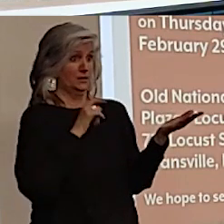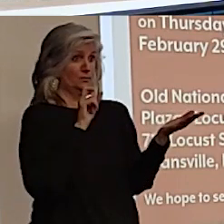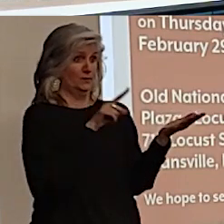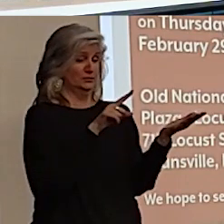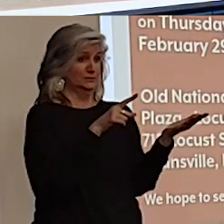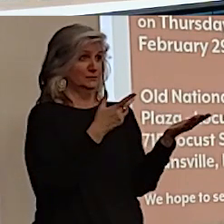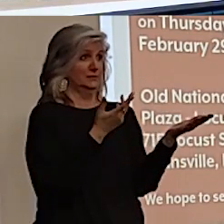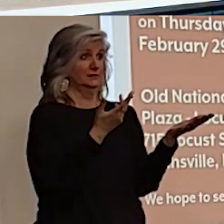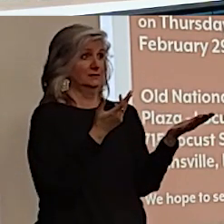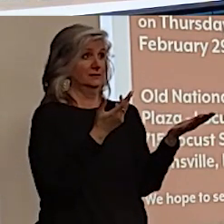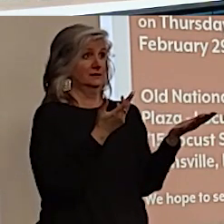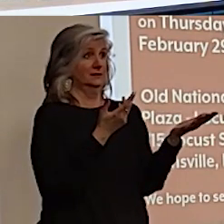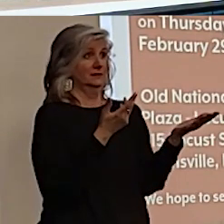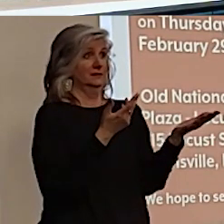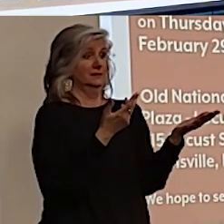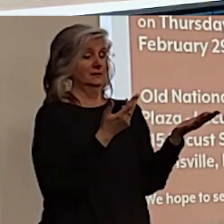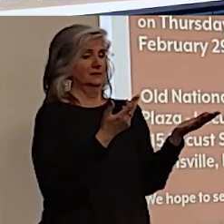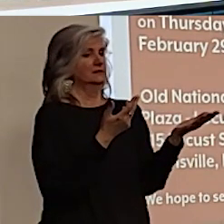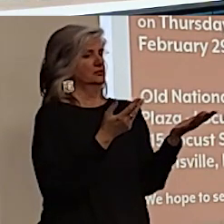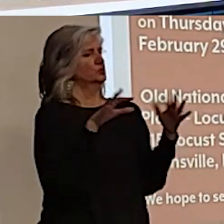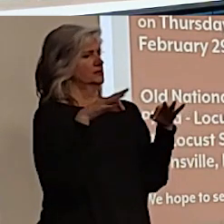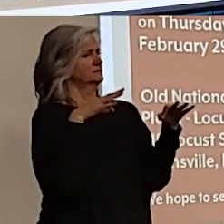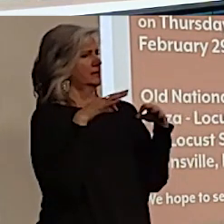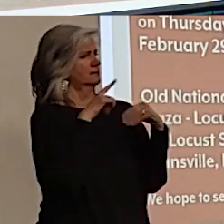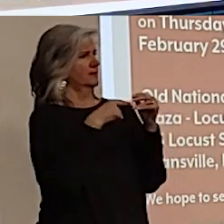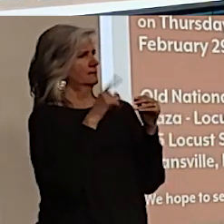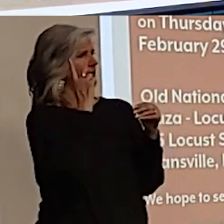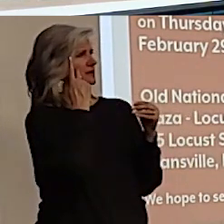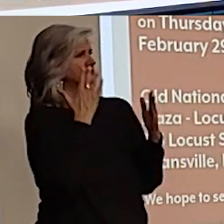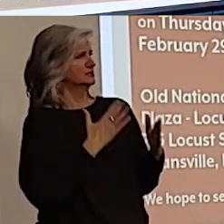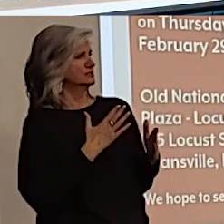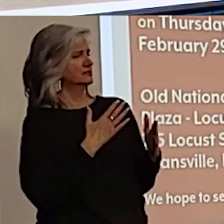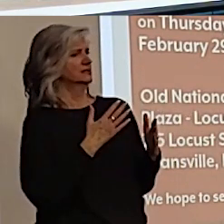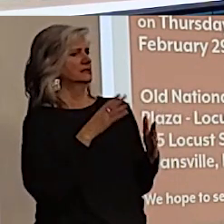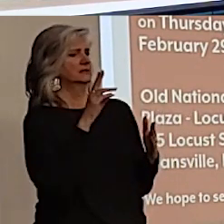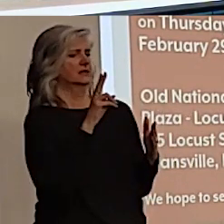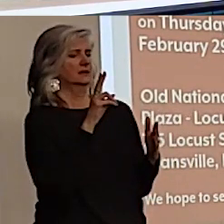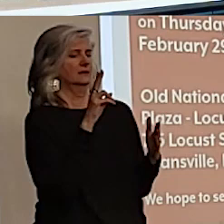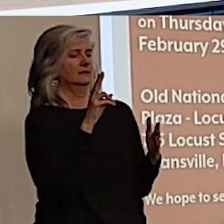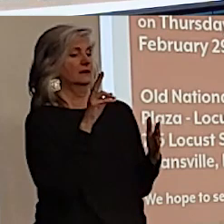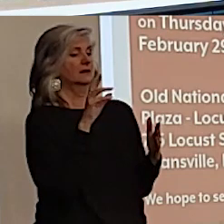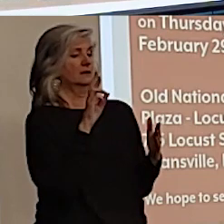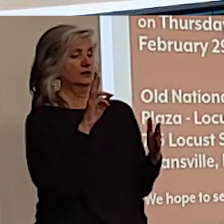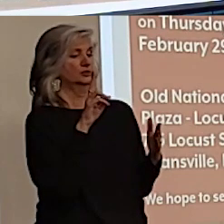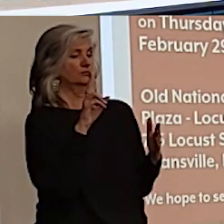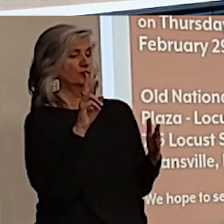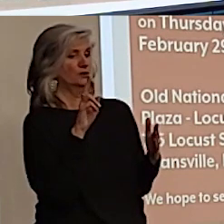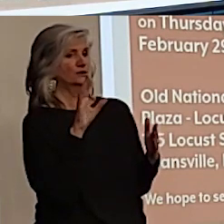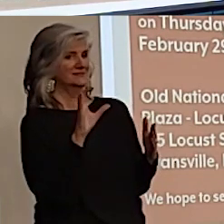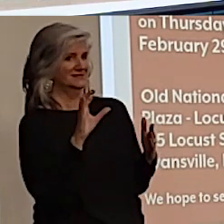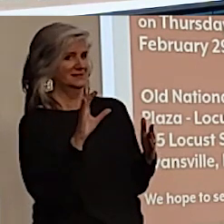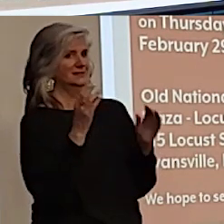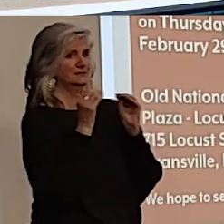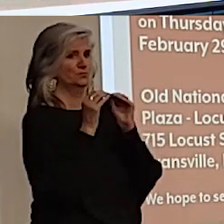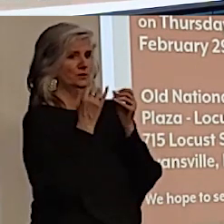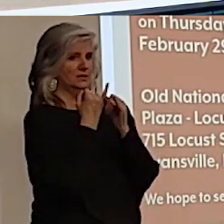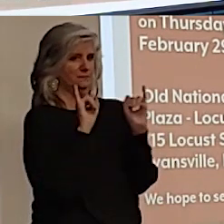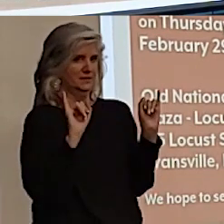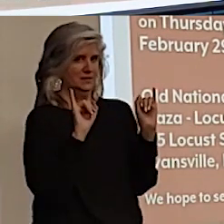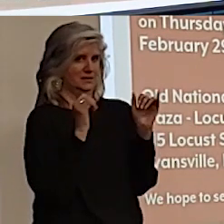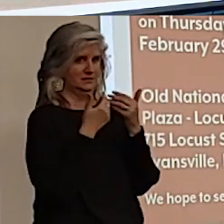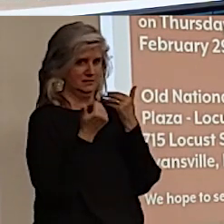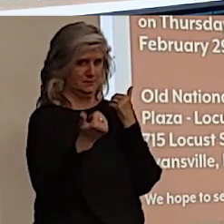is, and you've drawn a distinction between how politicians and how the IURC maybe is a bit more independent from